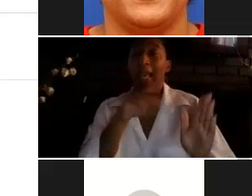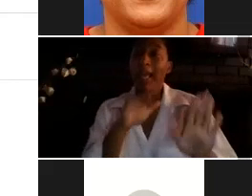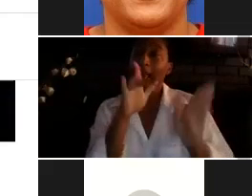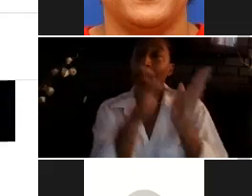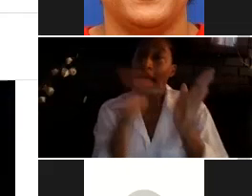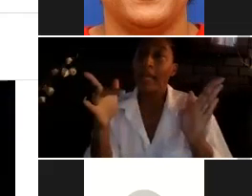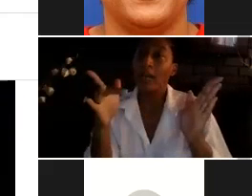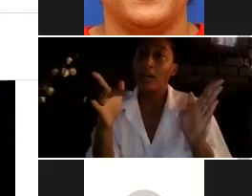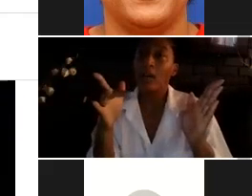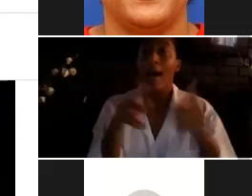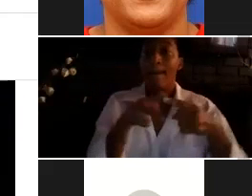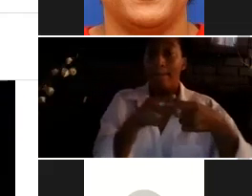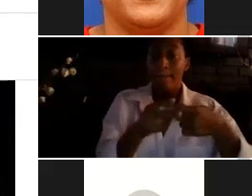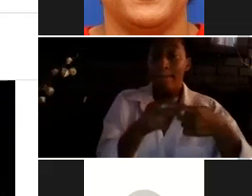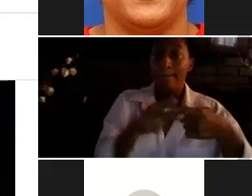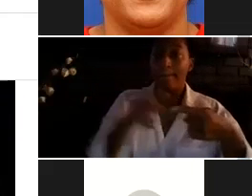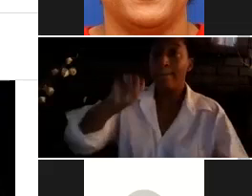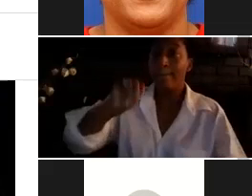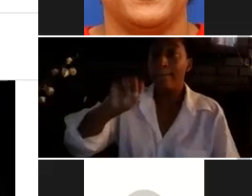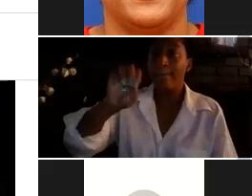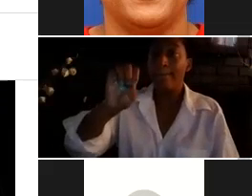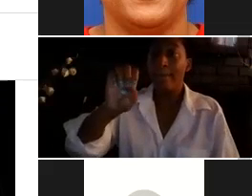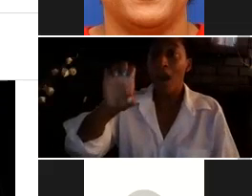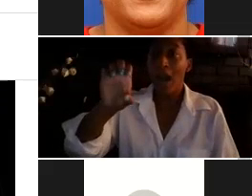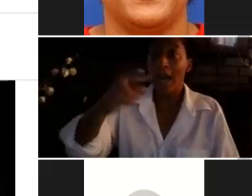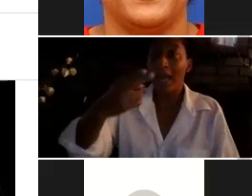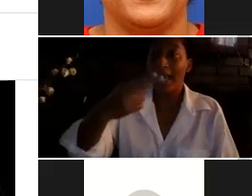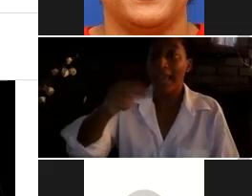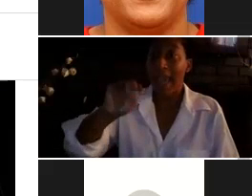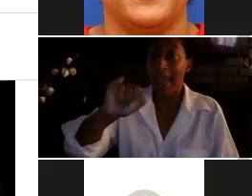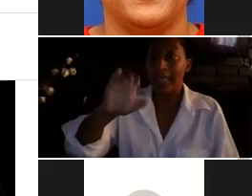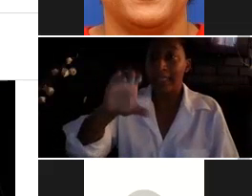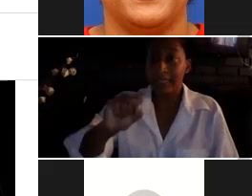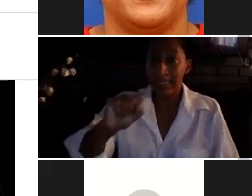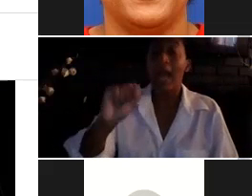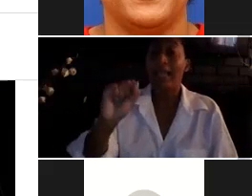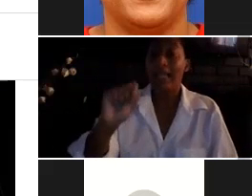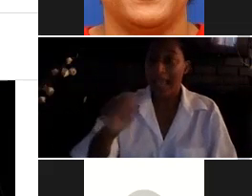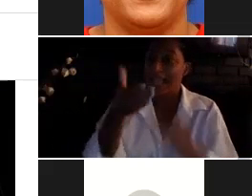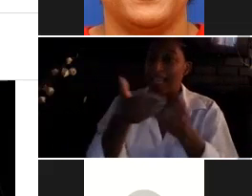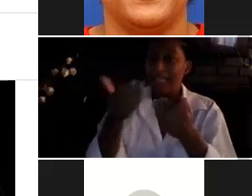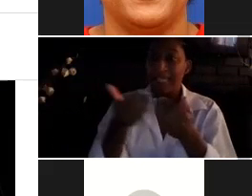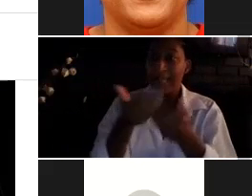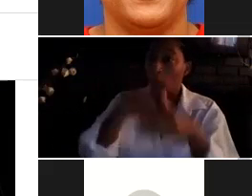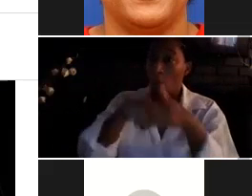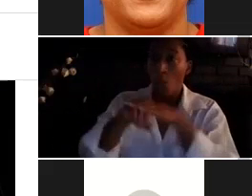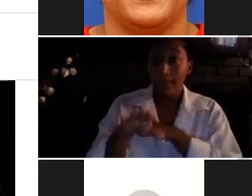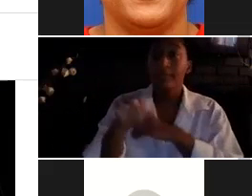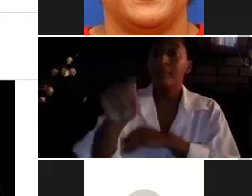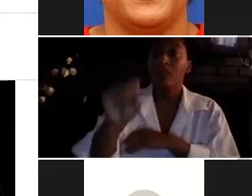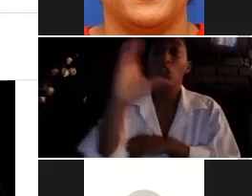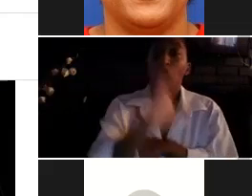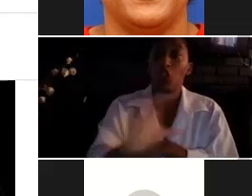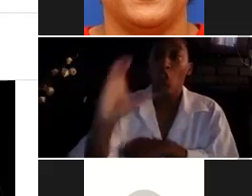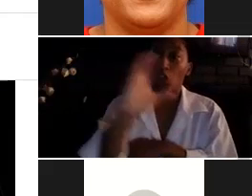Correct? That's correct. You'll use the search feature. That's probably the easiest way to do it. Is just go in the search feature, type in